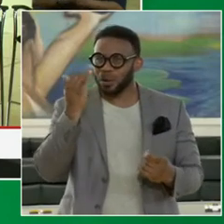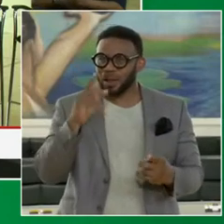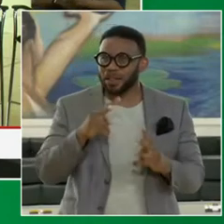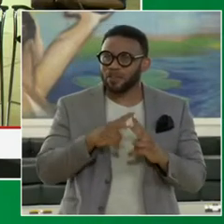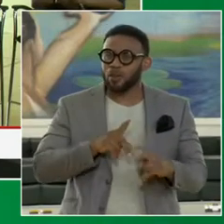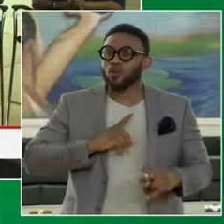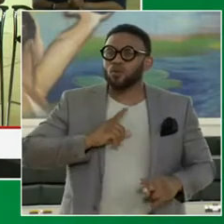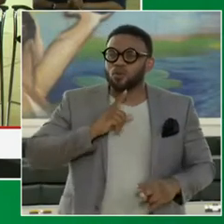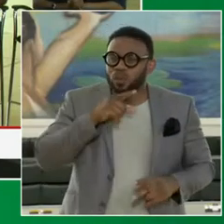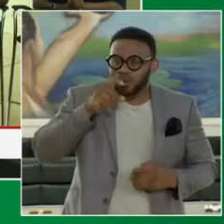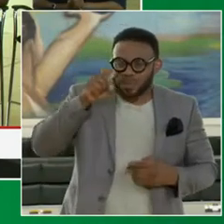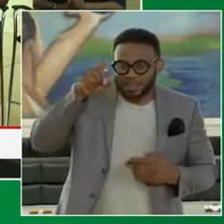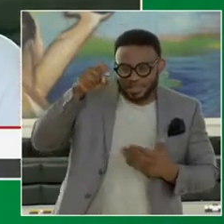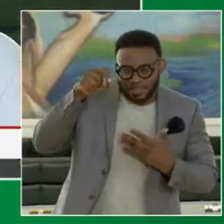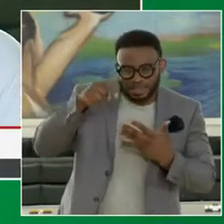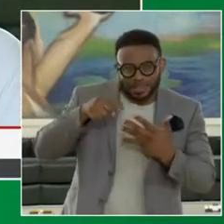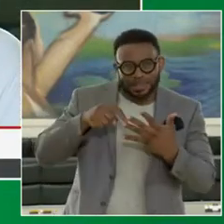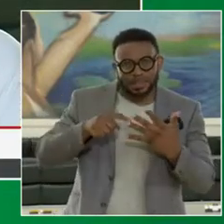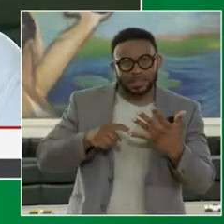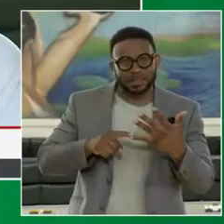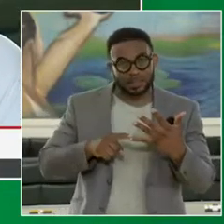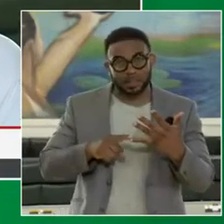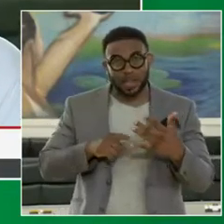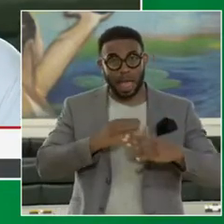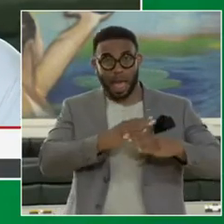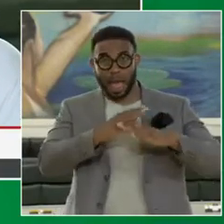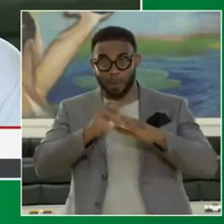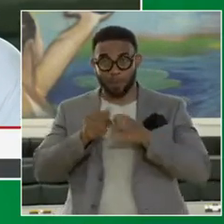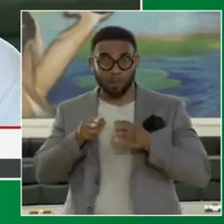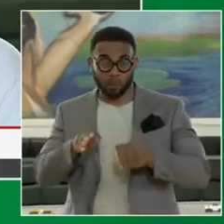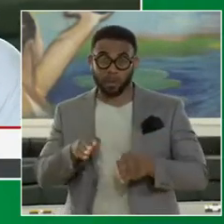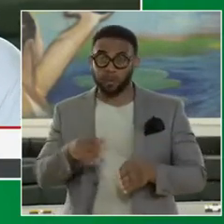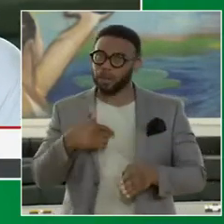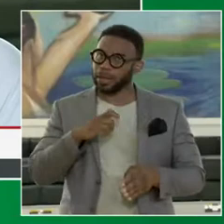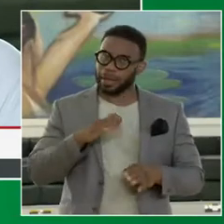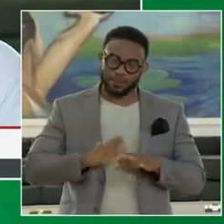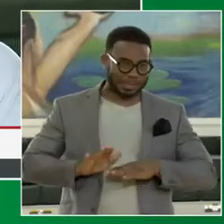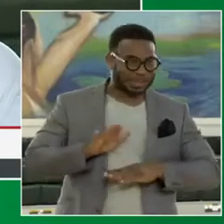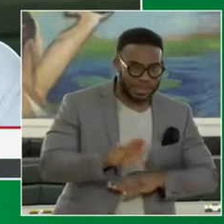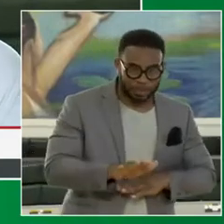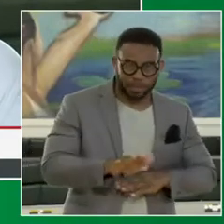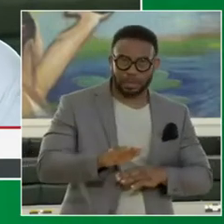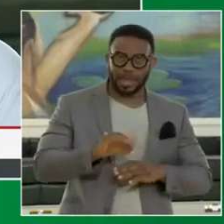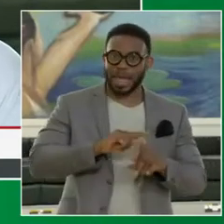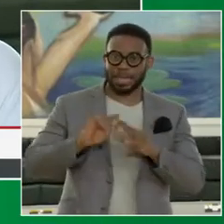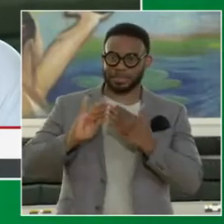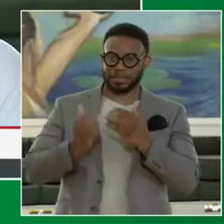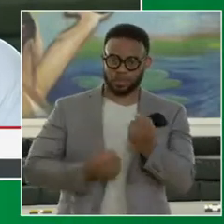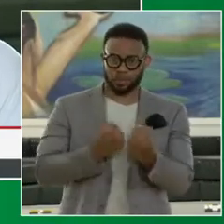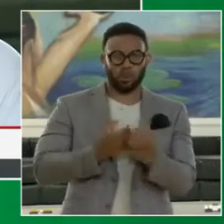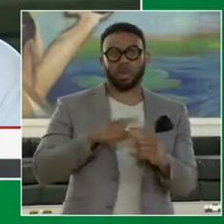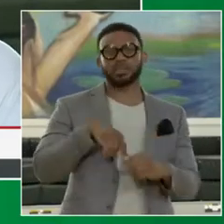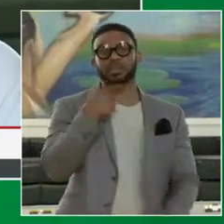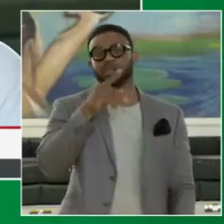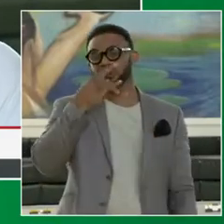very realistic obstacles that are in their way, and we have to step in and support them. We can't just tell kids to go to school